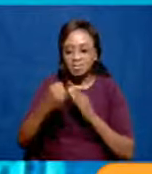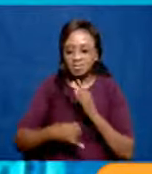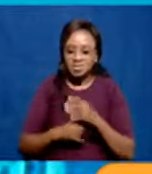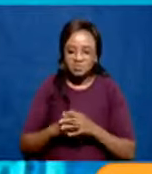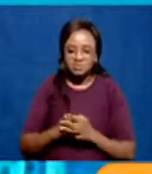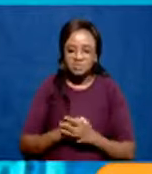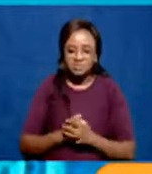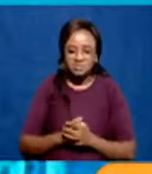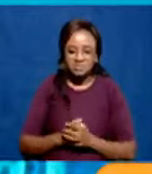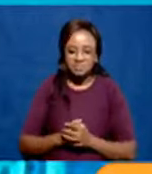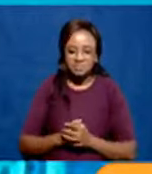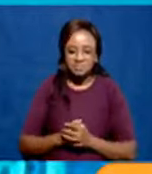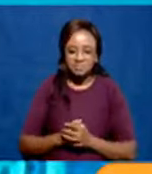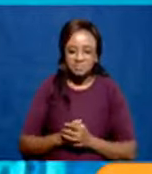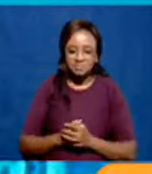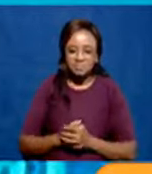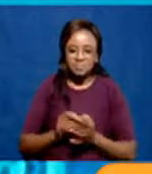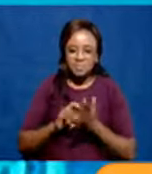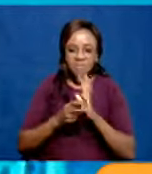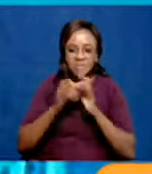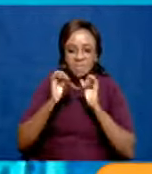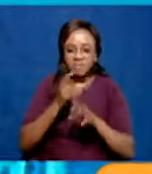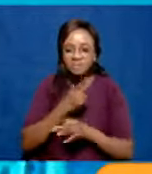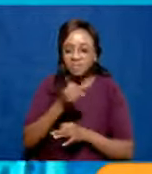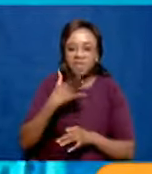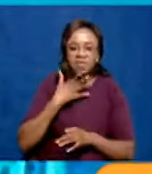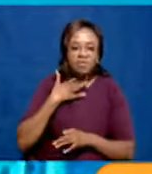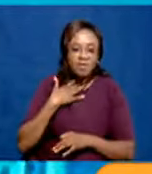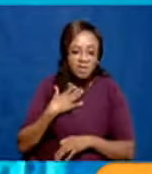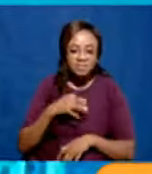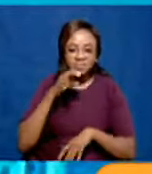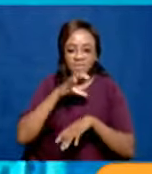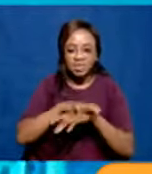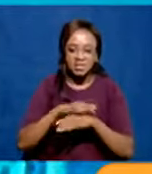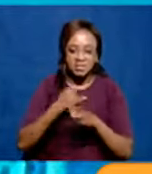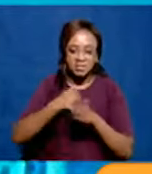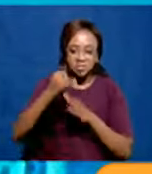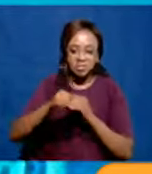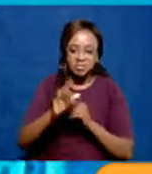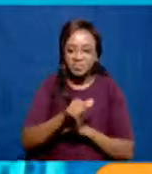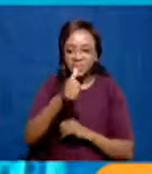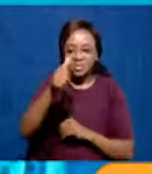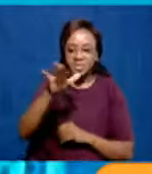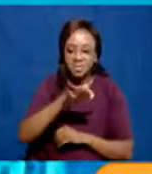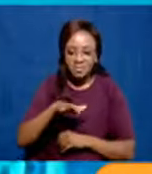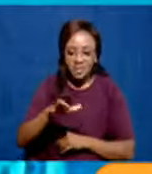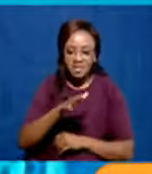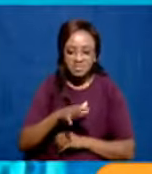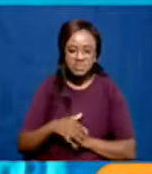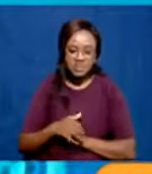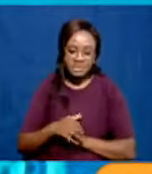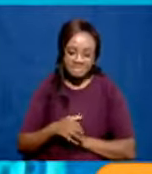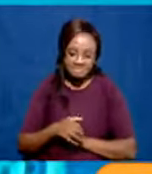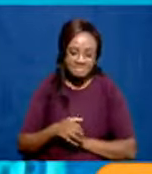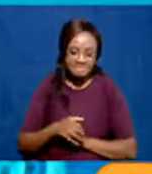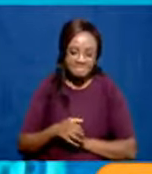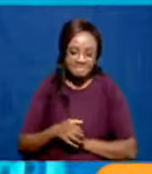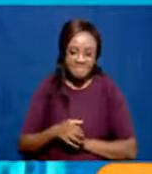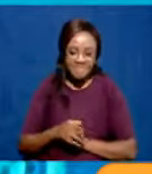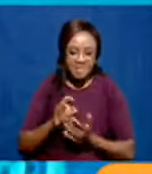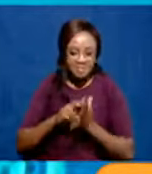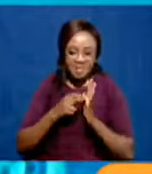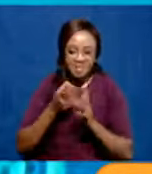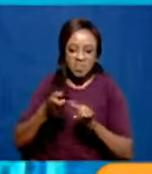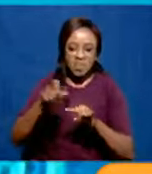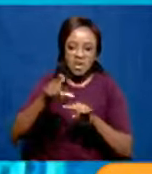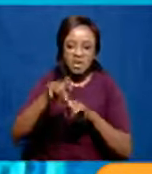scope. So chances are, even if they were to get enhanced cover from somebody else, the proportion they're going to need to enhance is going to be much less. Okay. So in